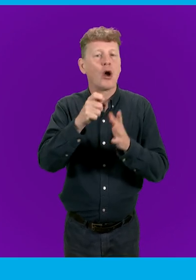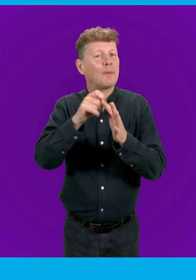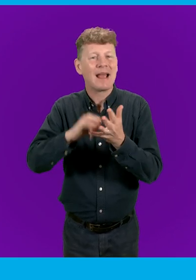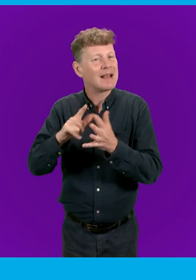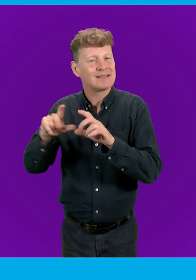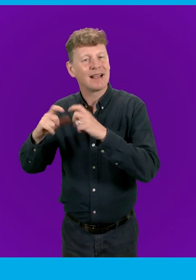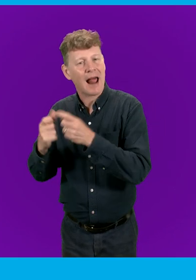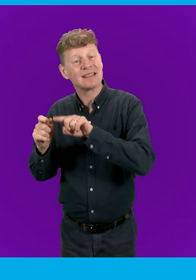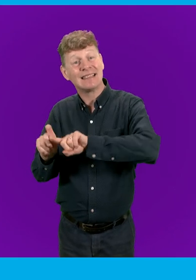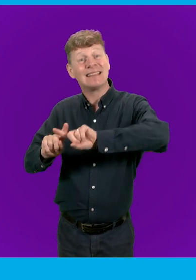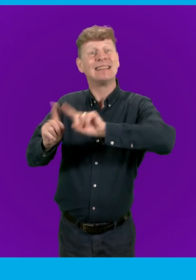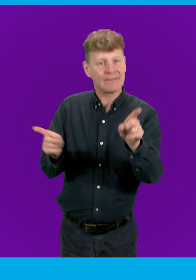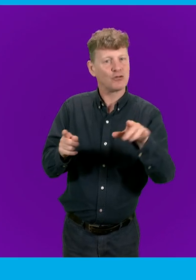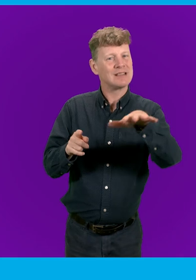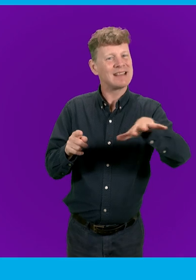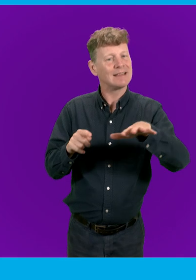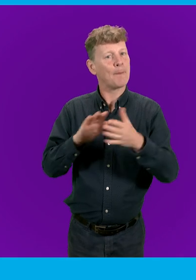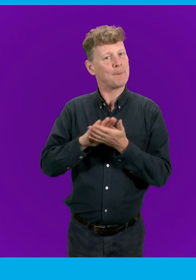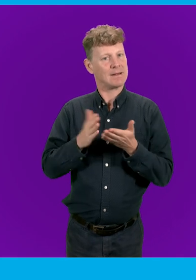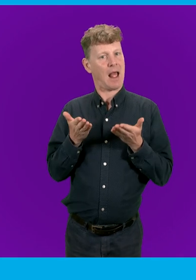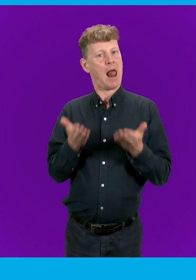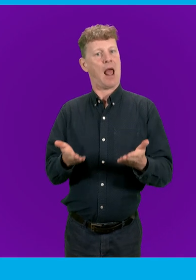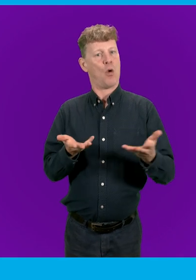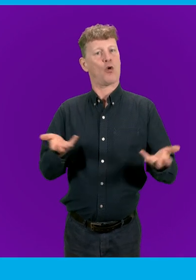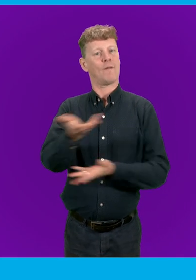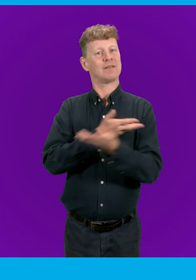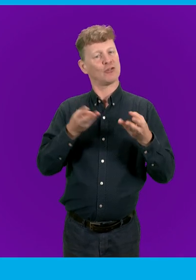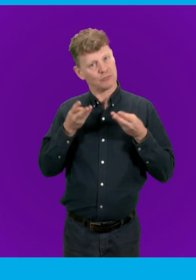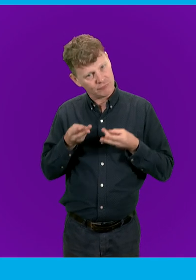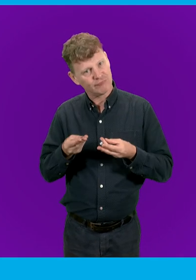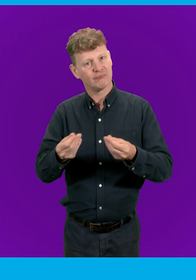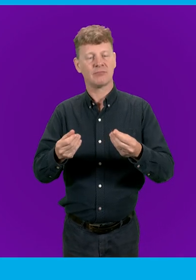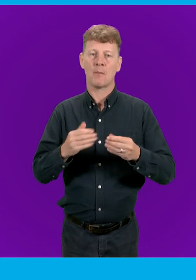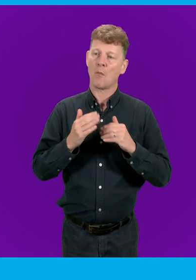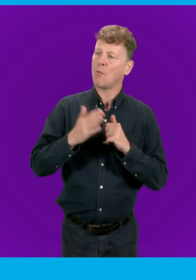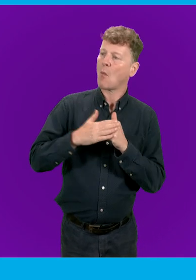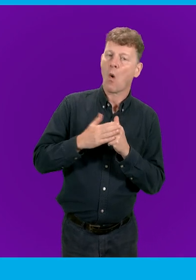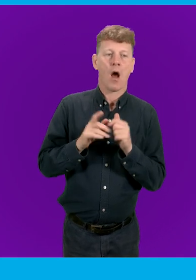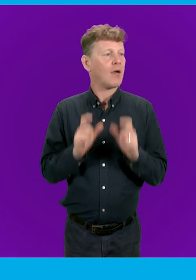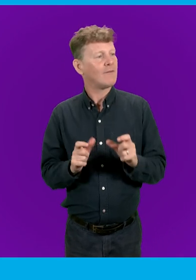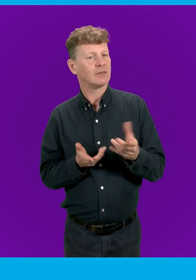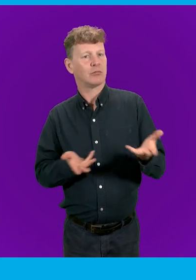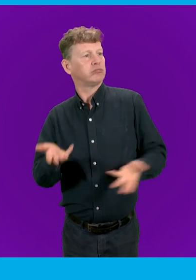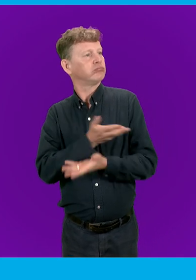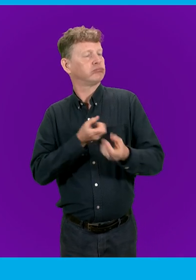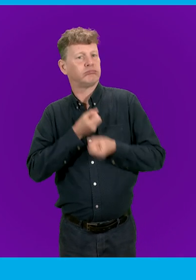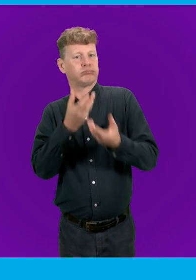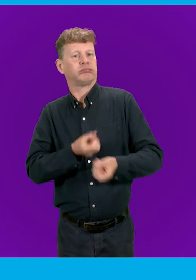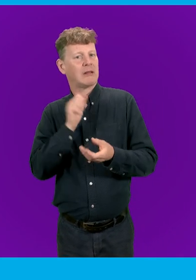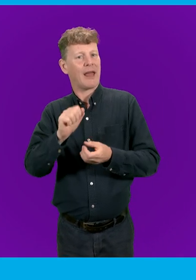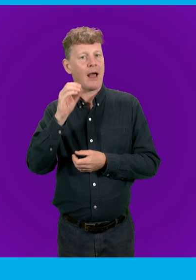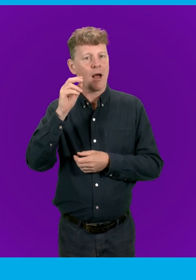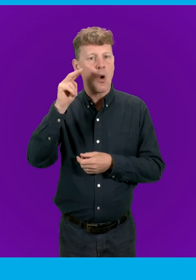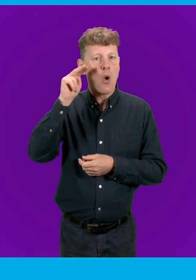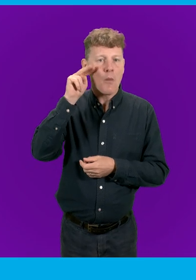potentially kind of allowed that conversation to take place in different ways and made people feel more comfortable to come forward with their opinions and experiences